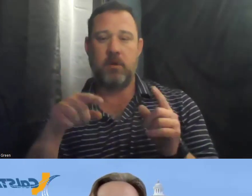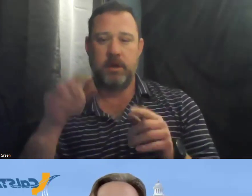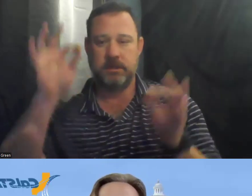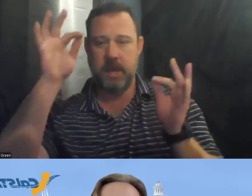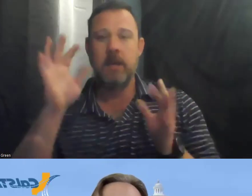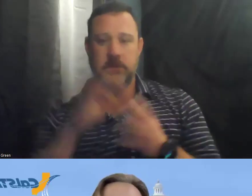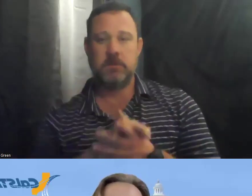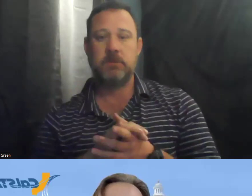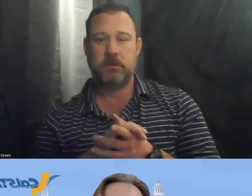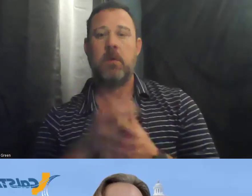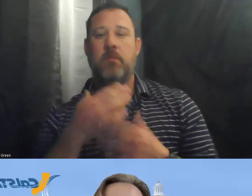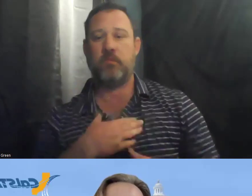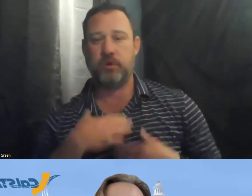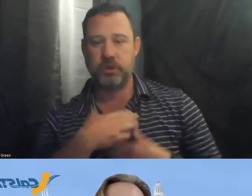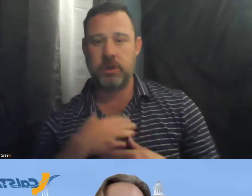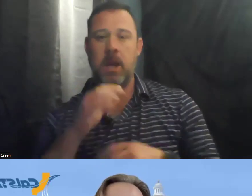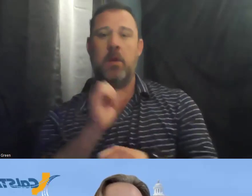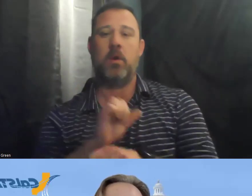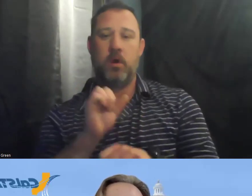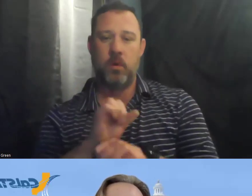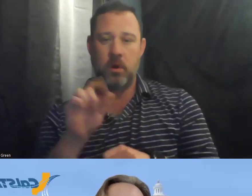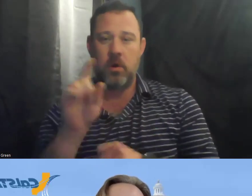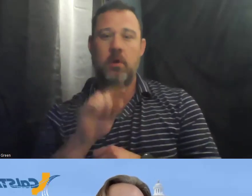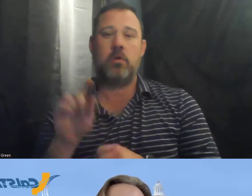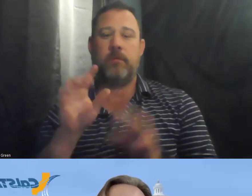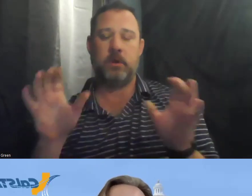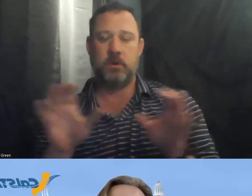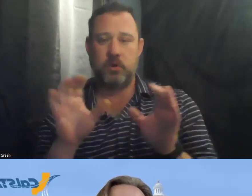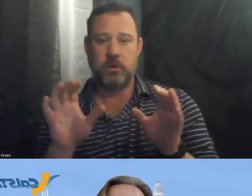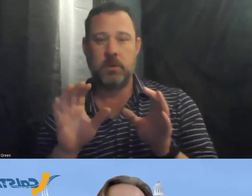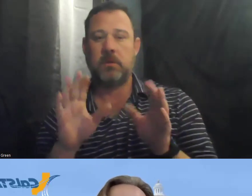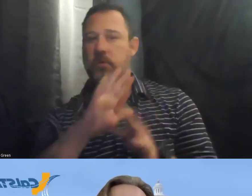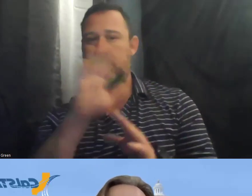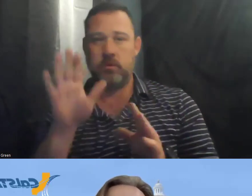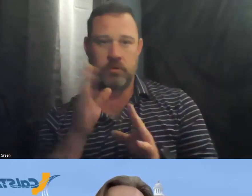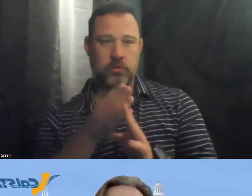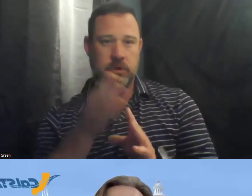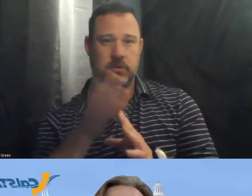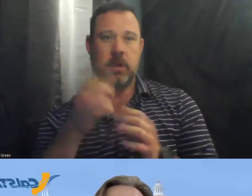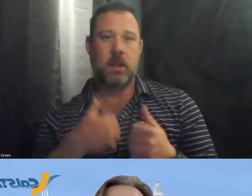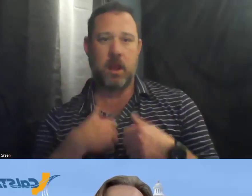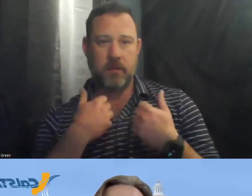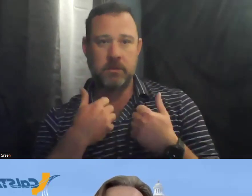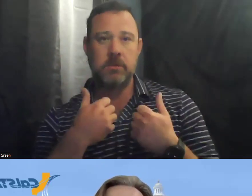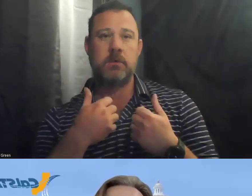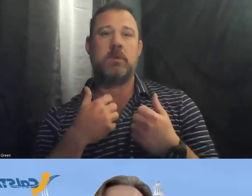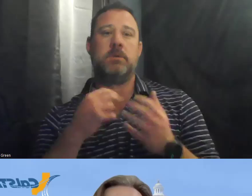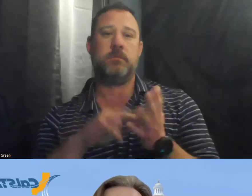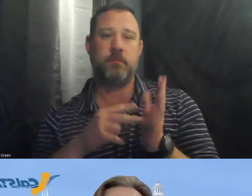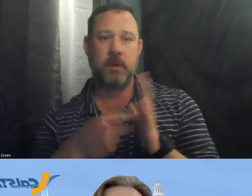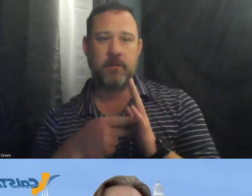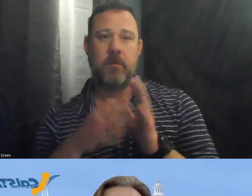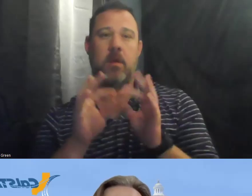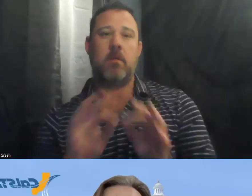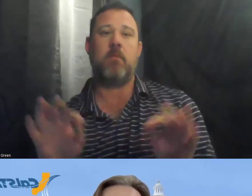I really appreciate the work that you have been doing your entire careers and in your entire lives. It's meaningful and